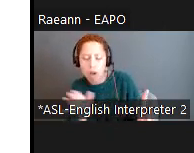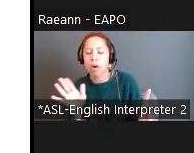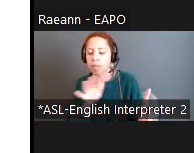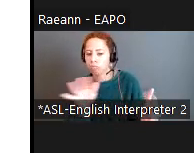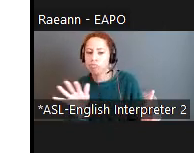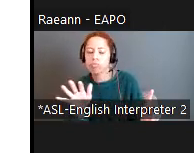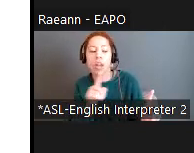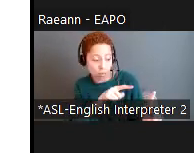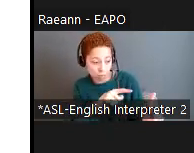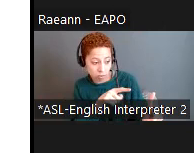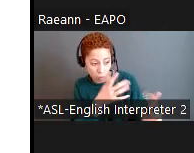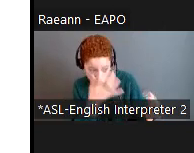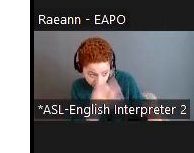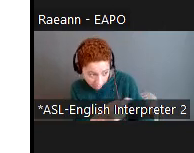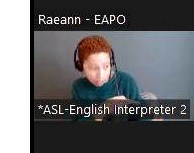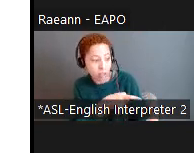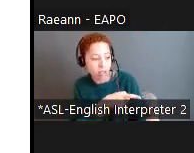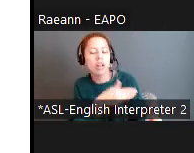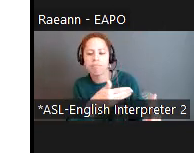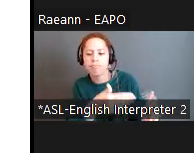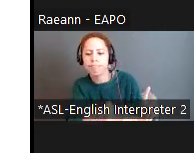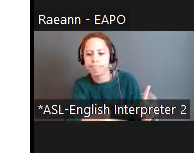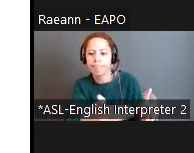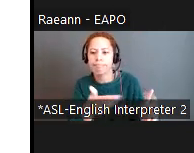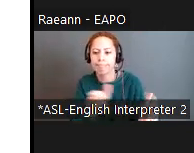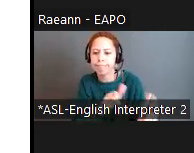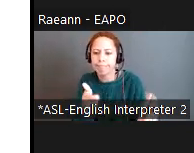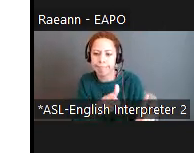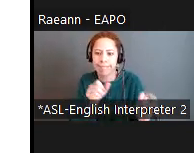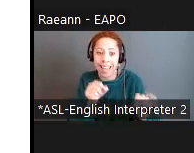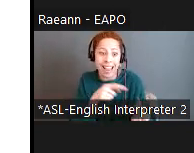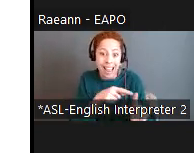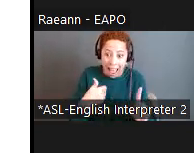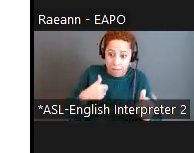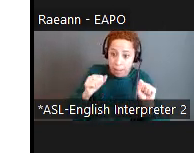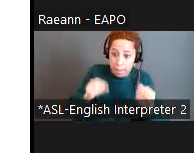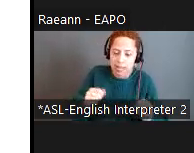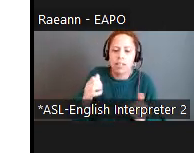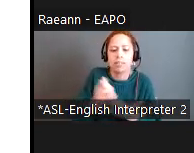So that you're part of the conversation and you can make decisions when you have that capacity.